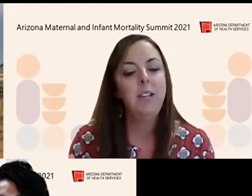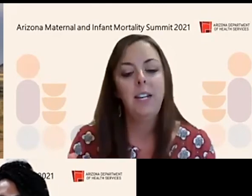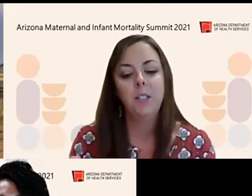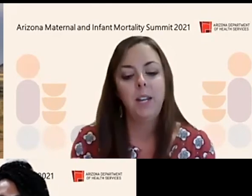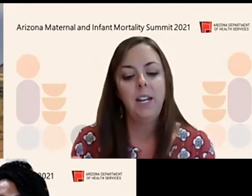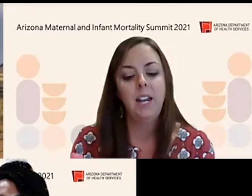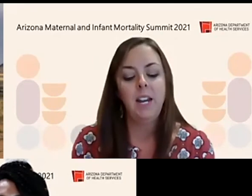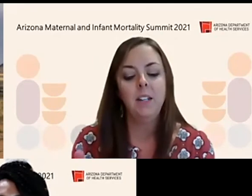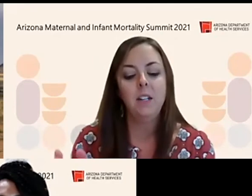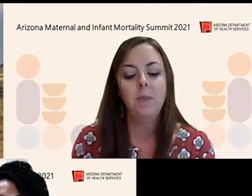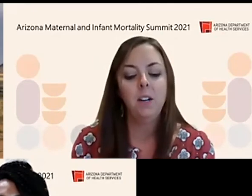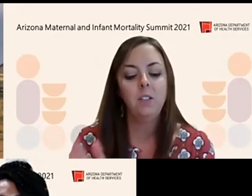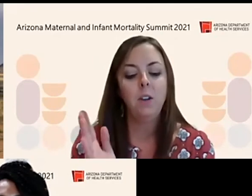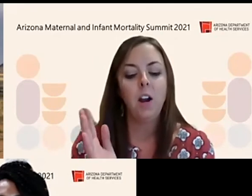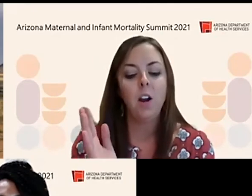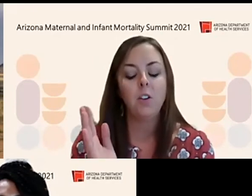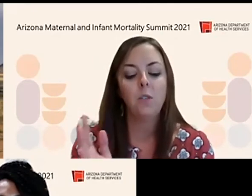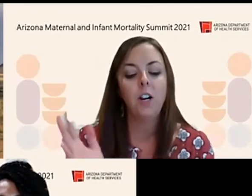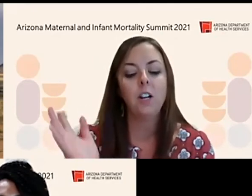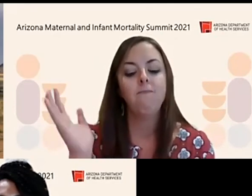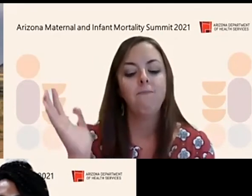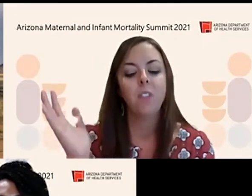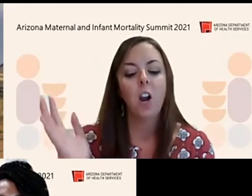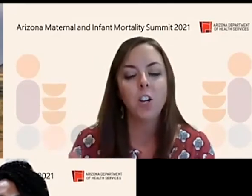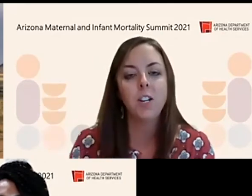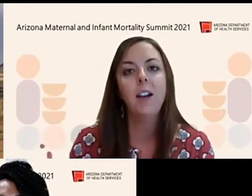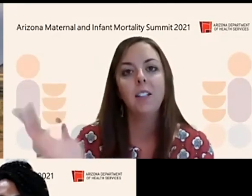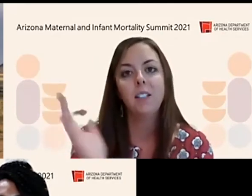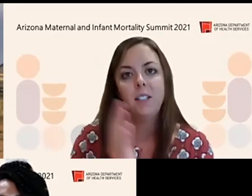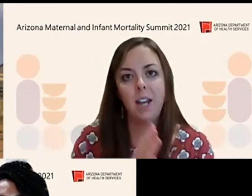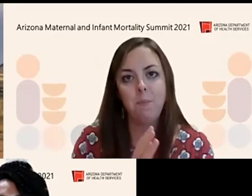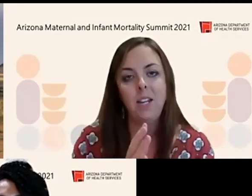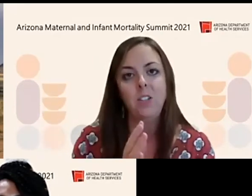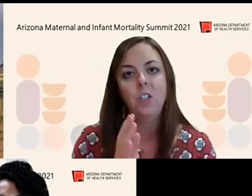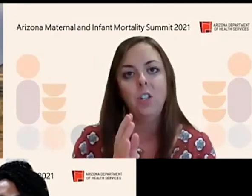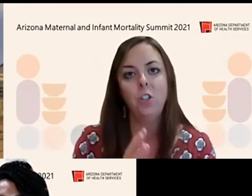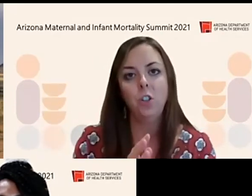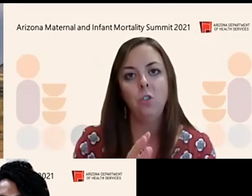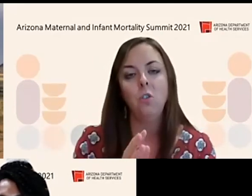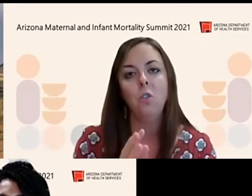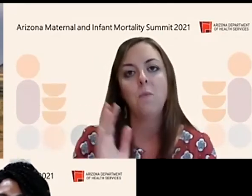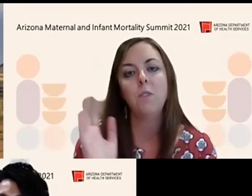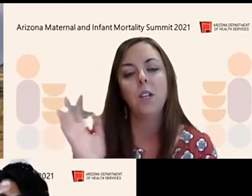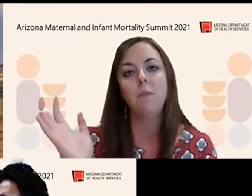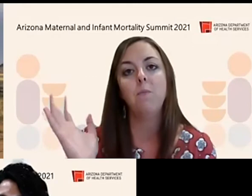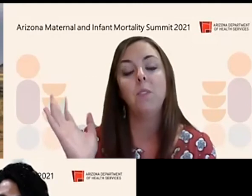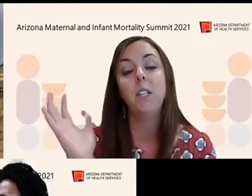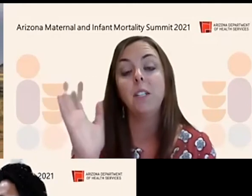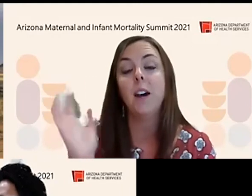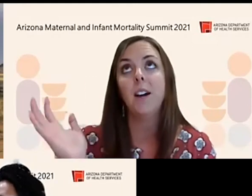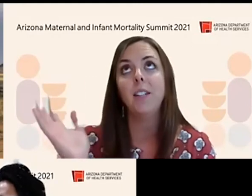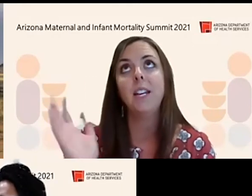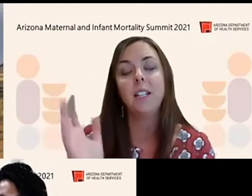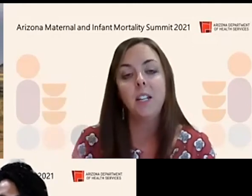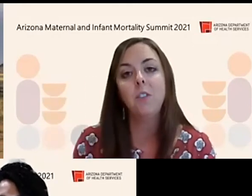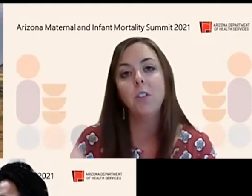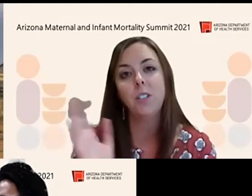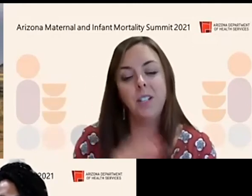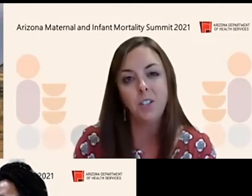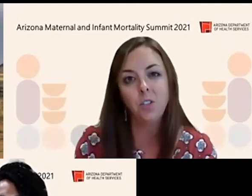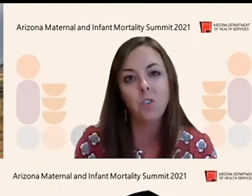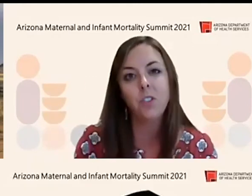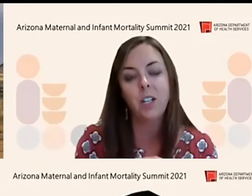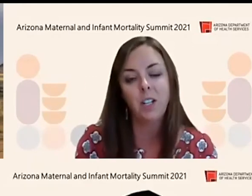way that we can explain it, and to be honest, our next step is to do some testing